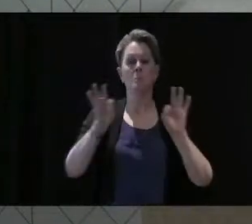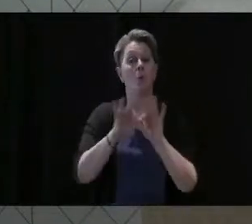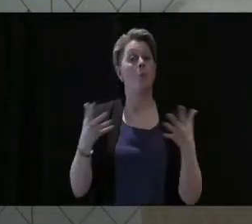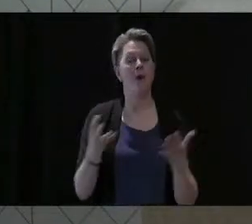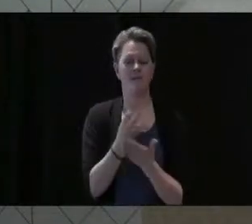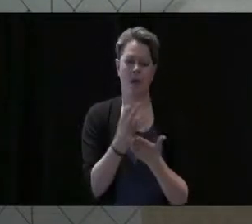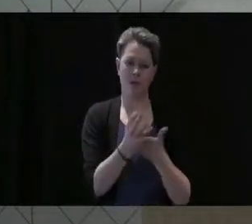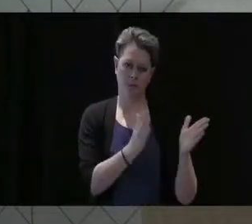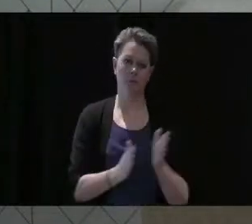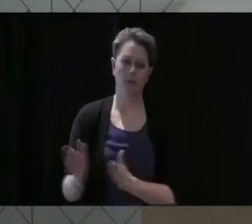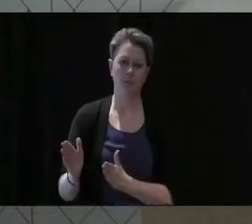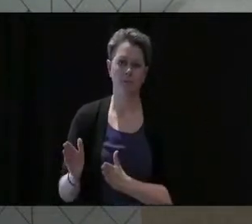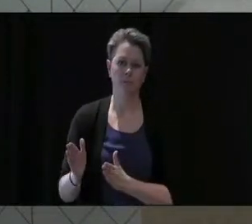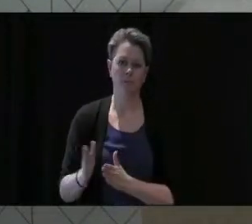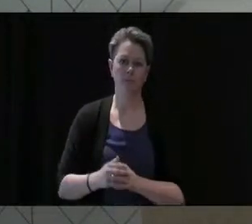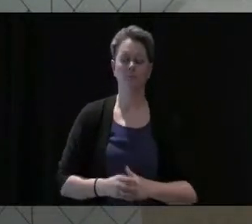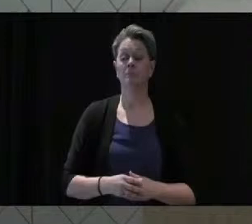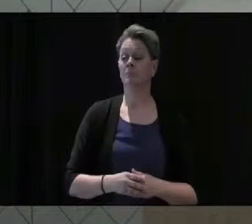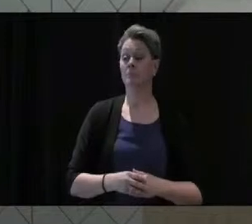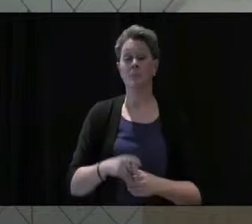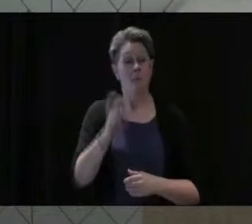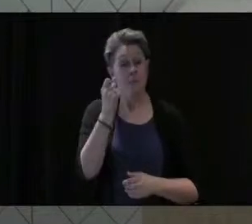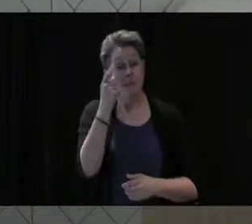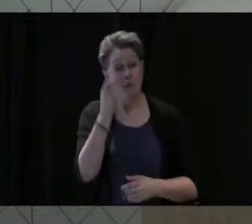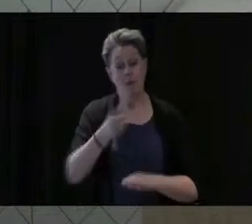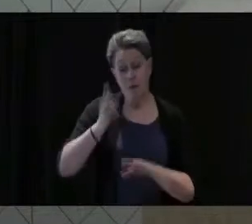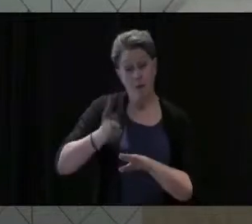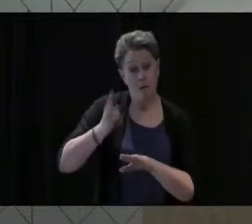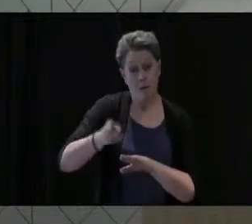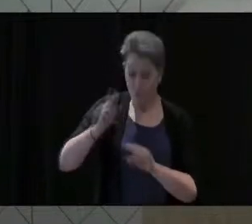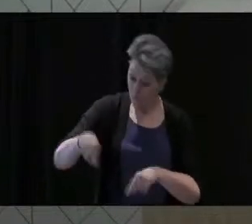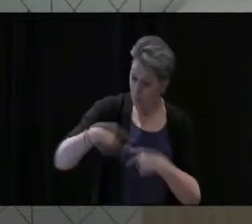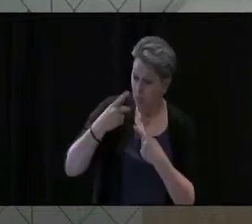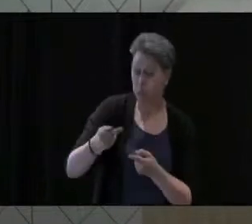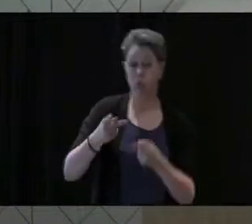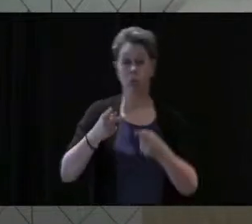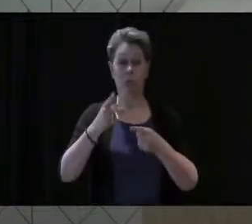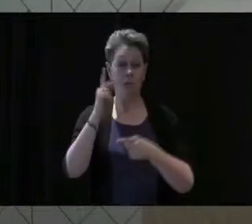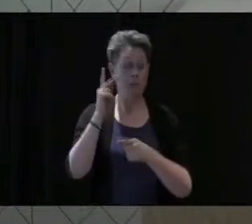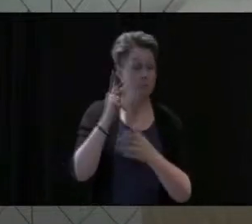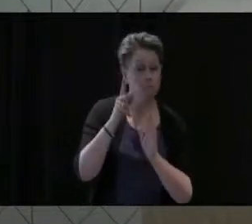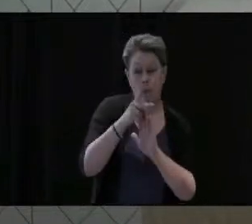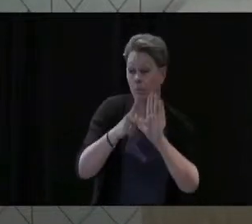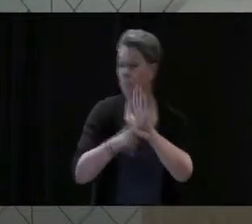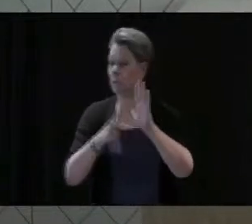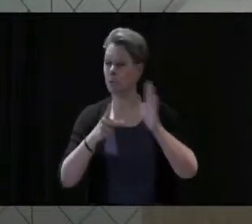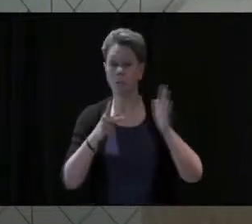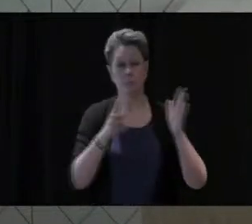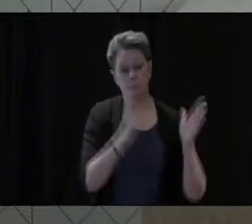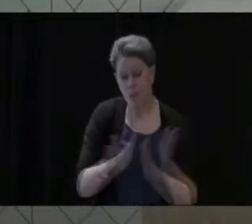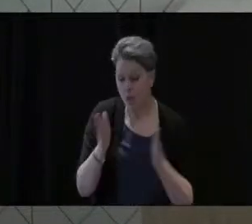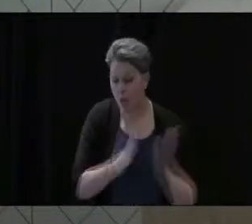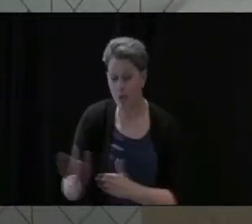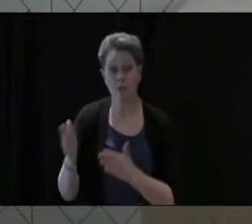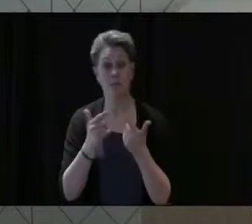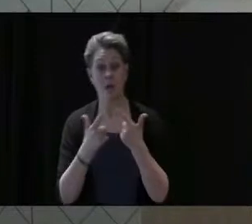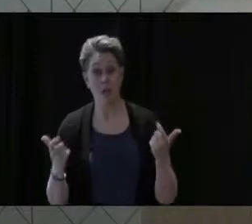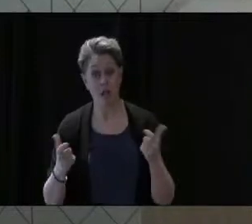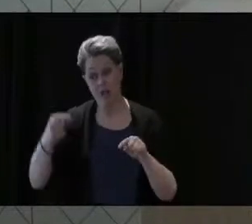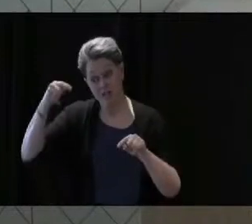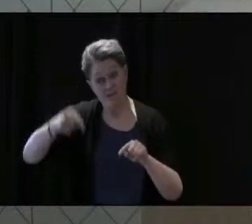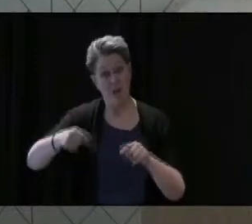Of course, there's a critical backdrop to these policy and strategic proposals, and that is the dire